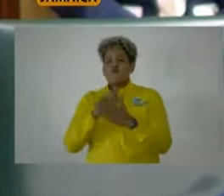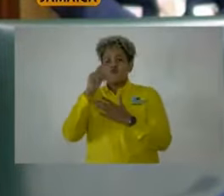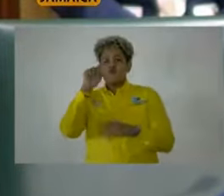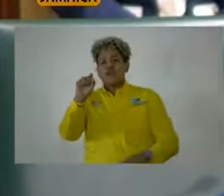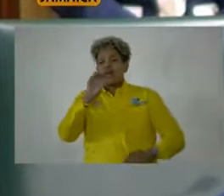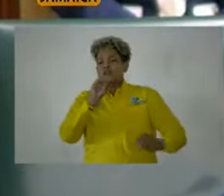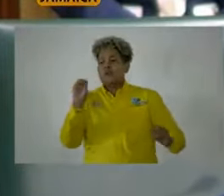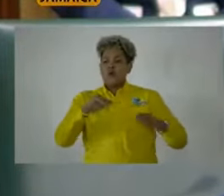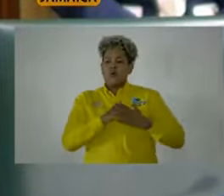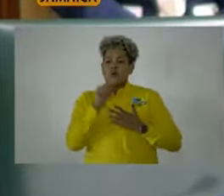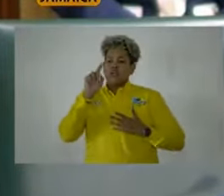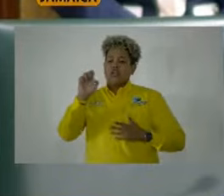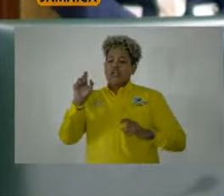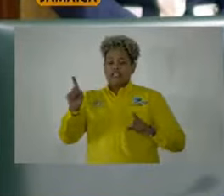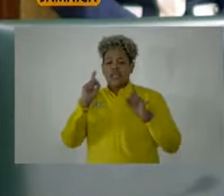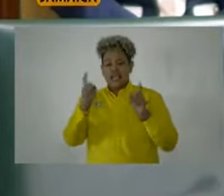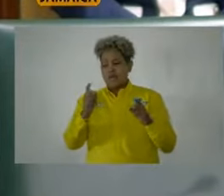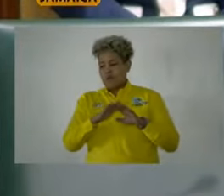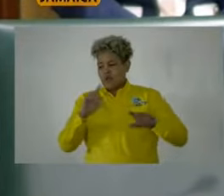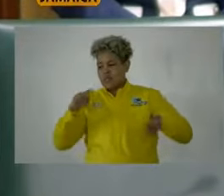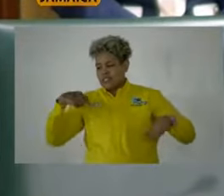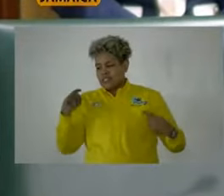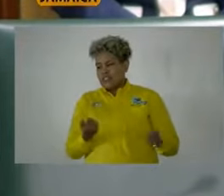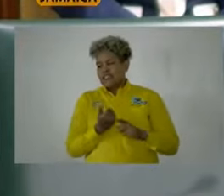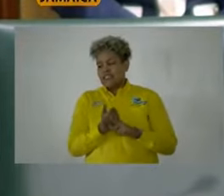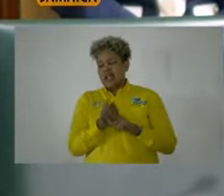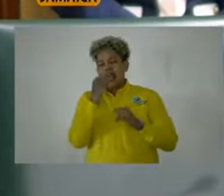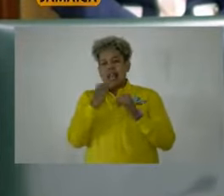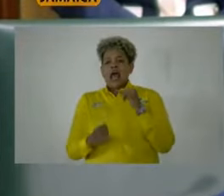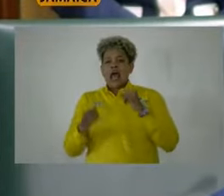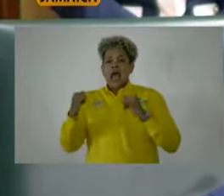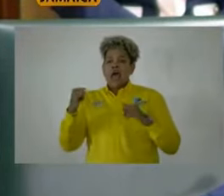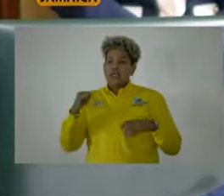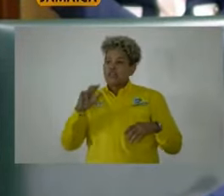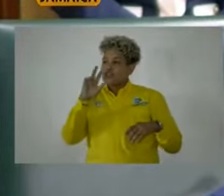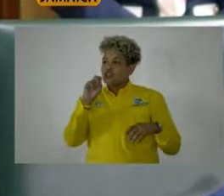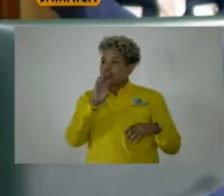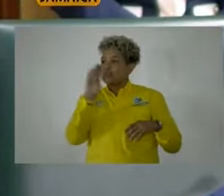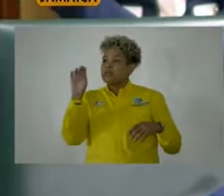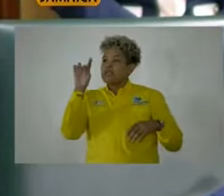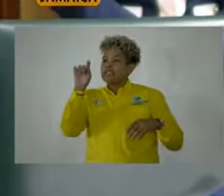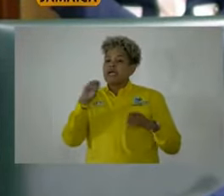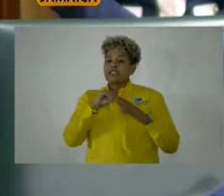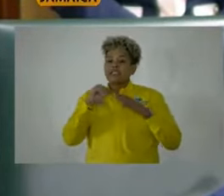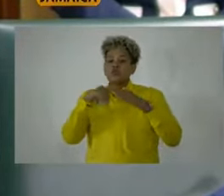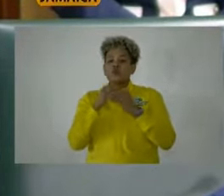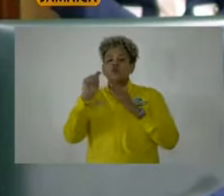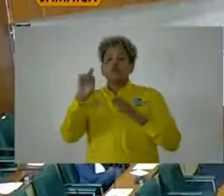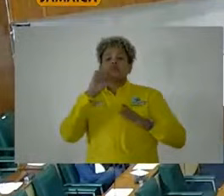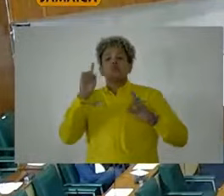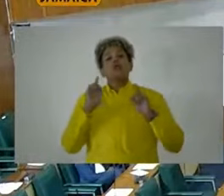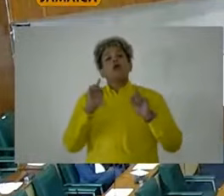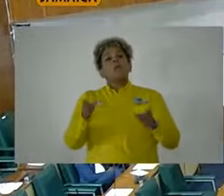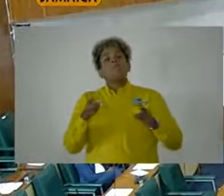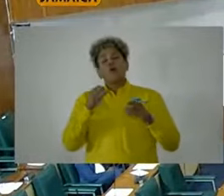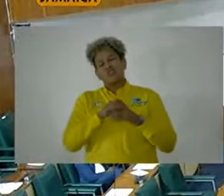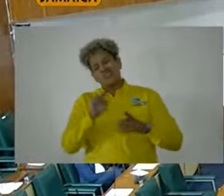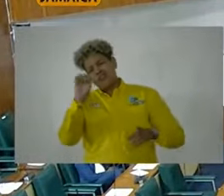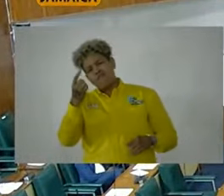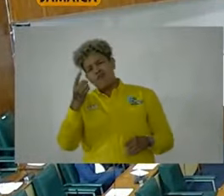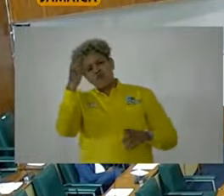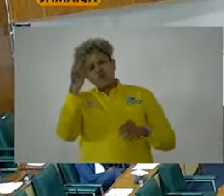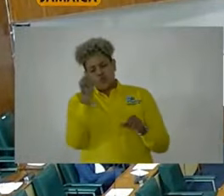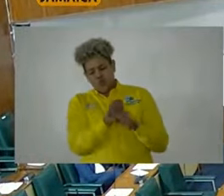taxes imposed since the last go-round of $30 billion in new taxes, which was imposed in the